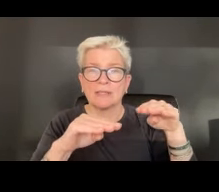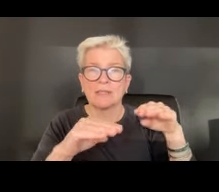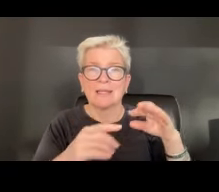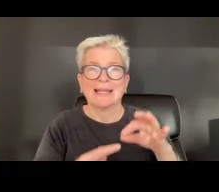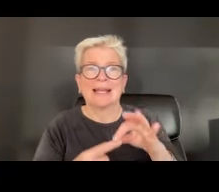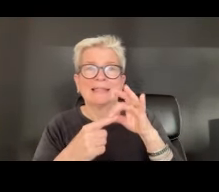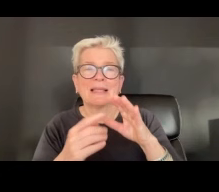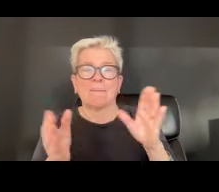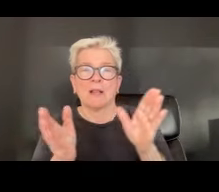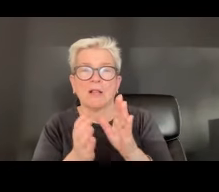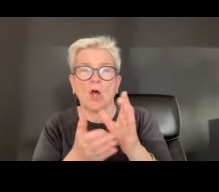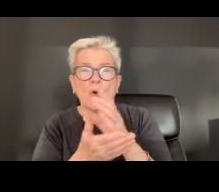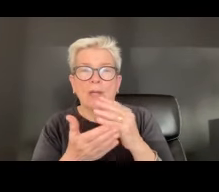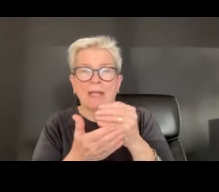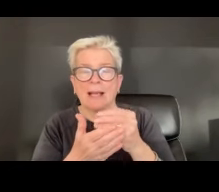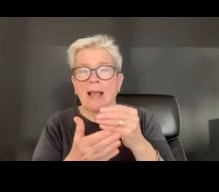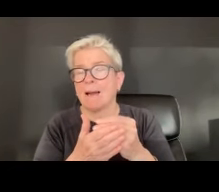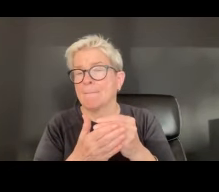housing.